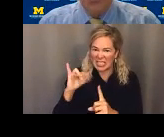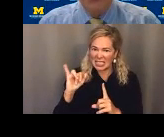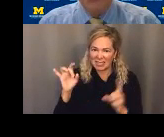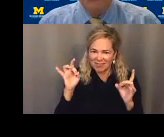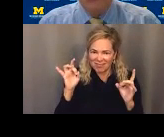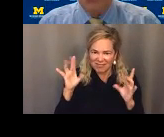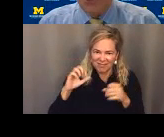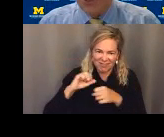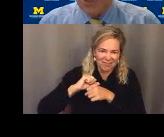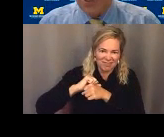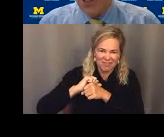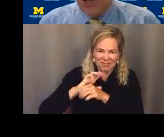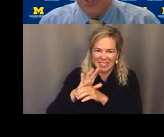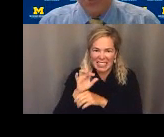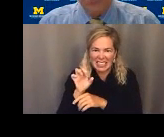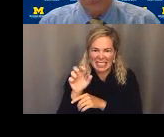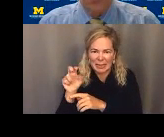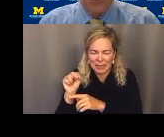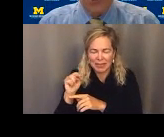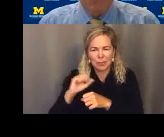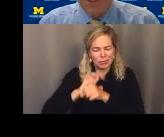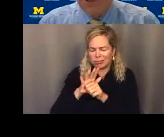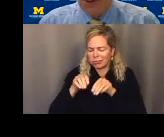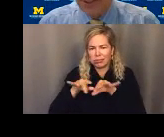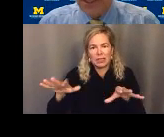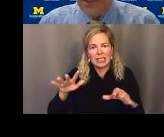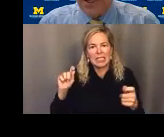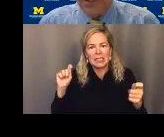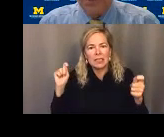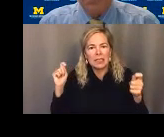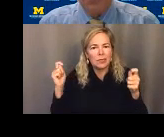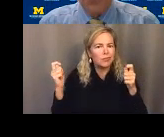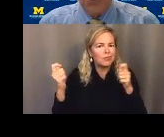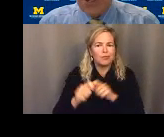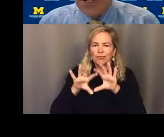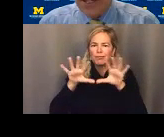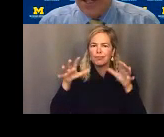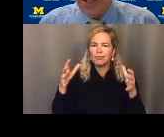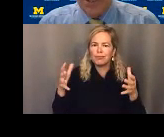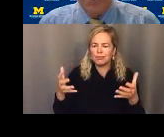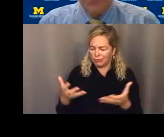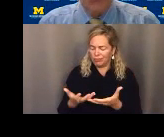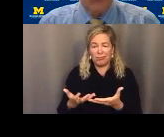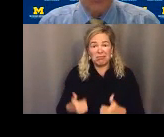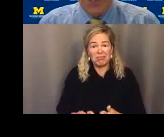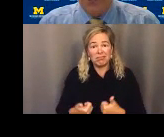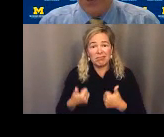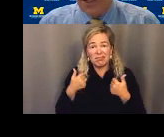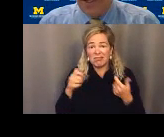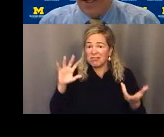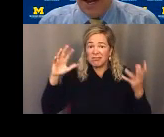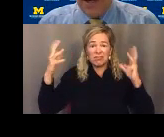the coronavirus, has changed civilization globally and life as we know it. This word